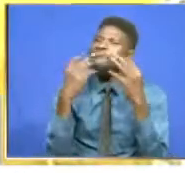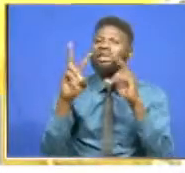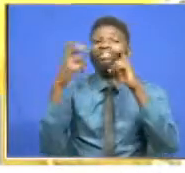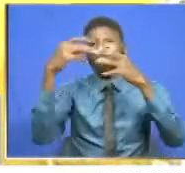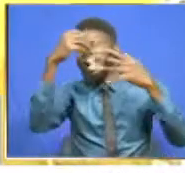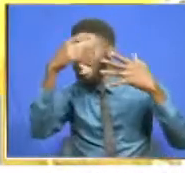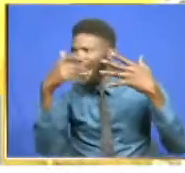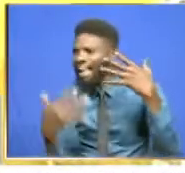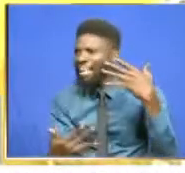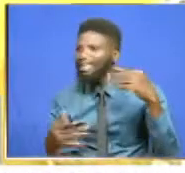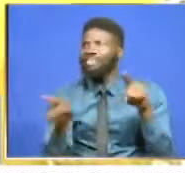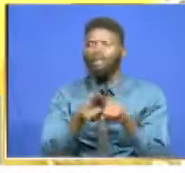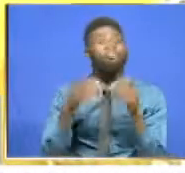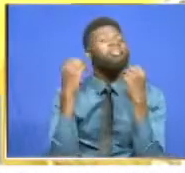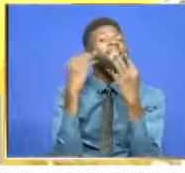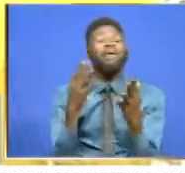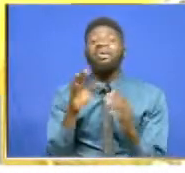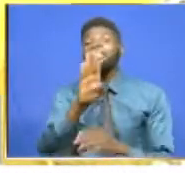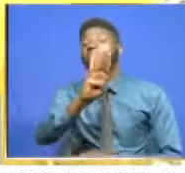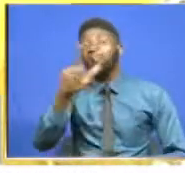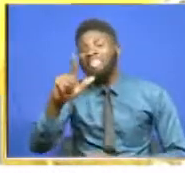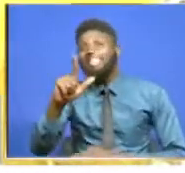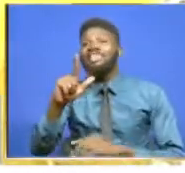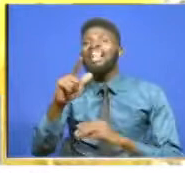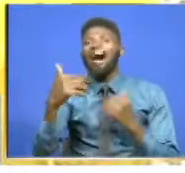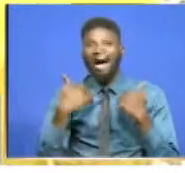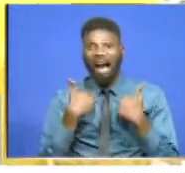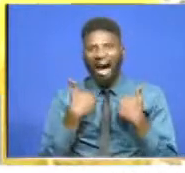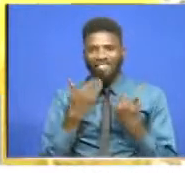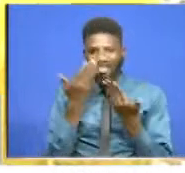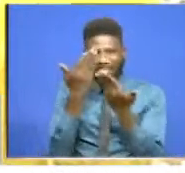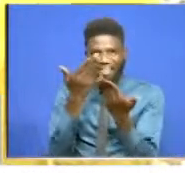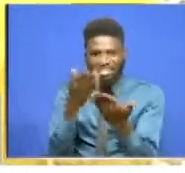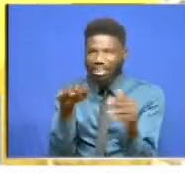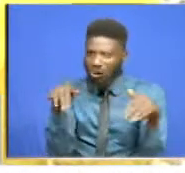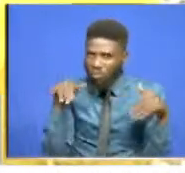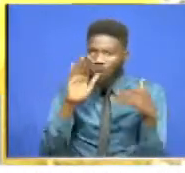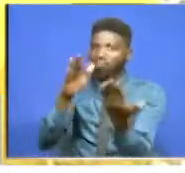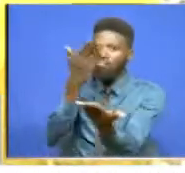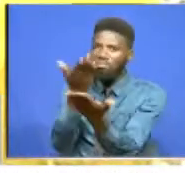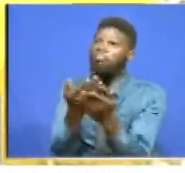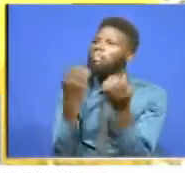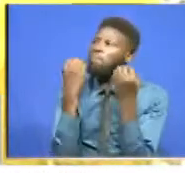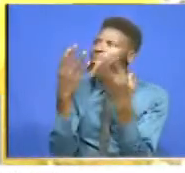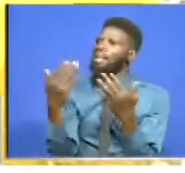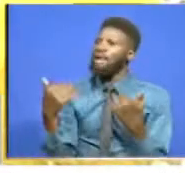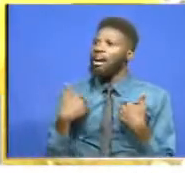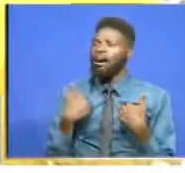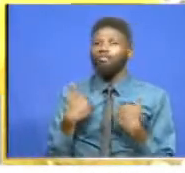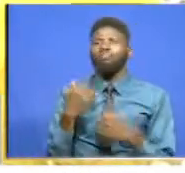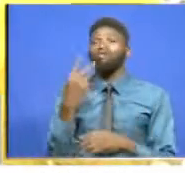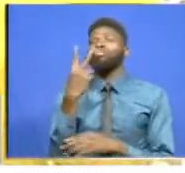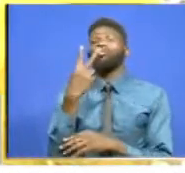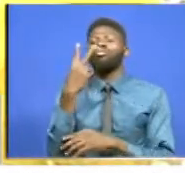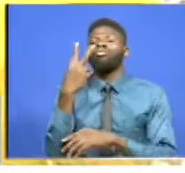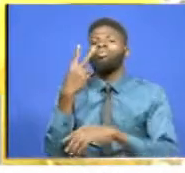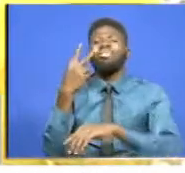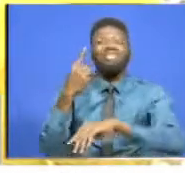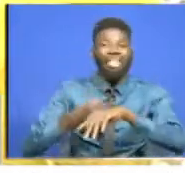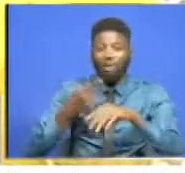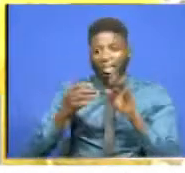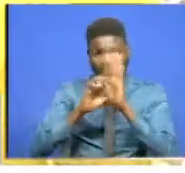bills are queuing. Some of them are even in multiples, like, of course, the what you are calling popularly the BBI